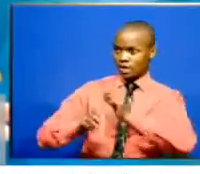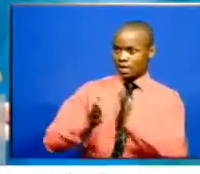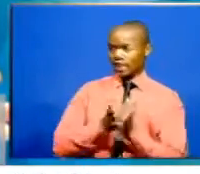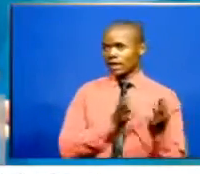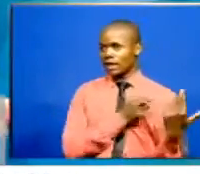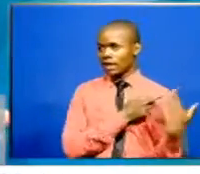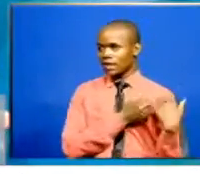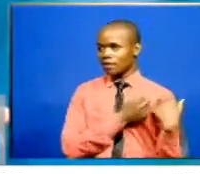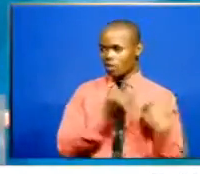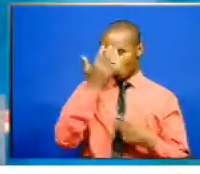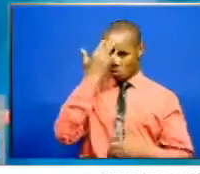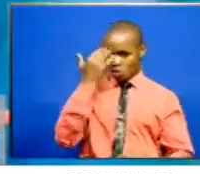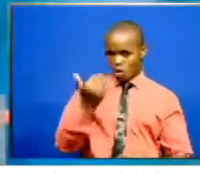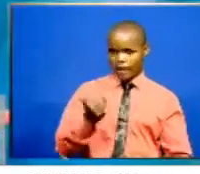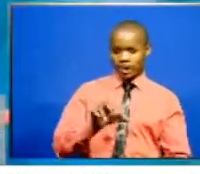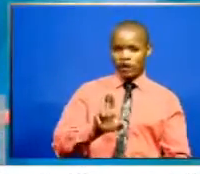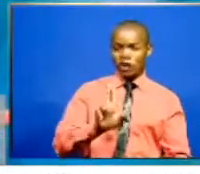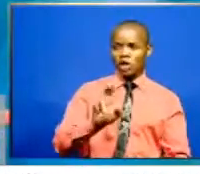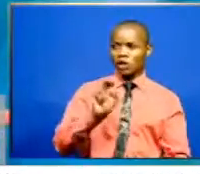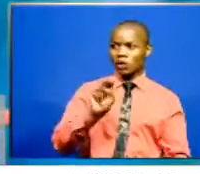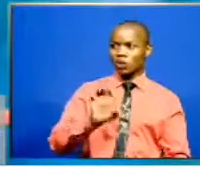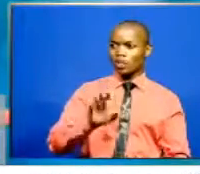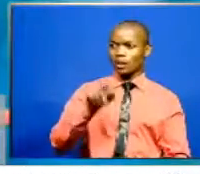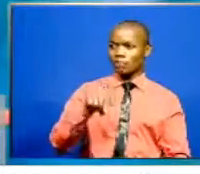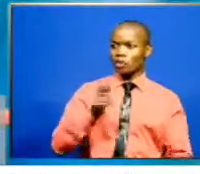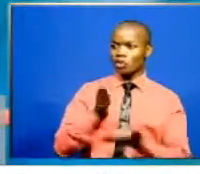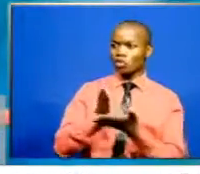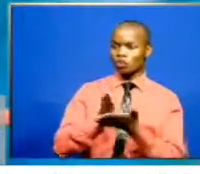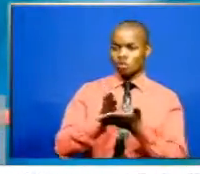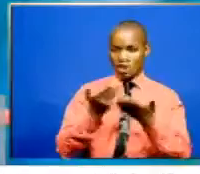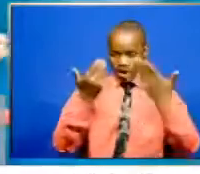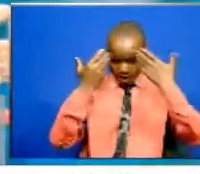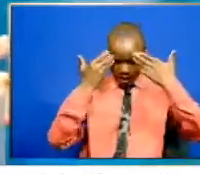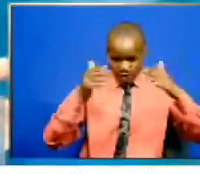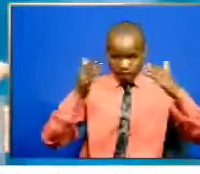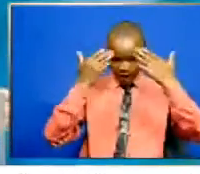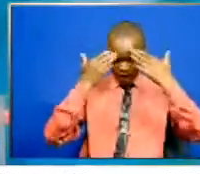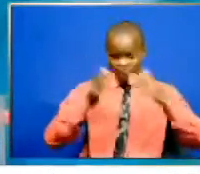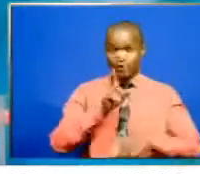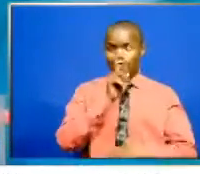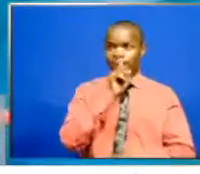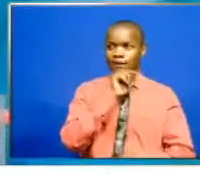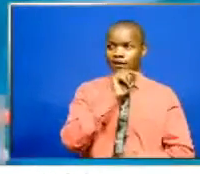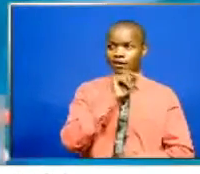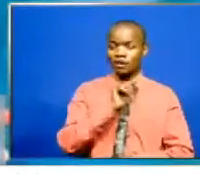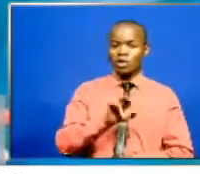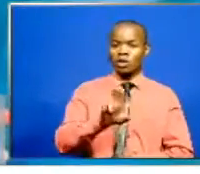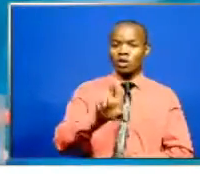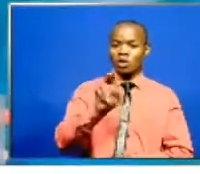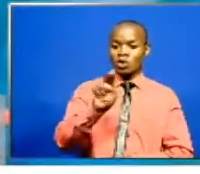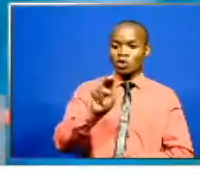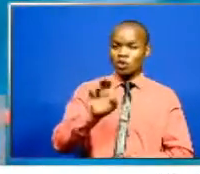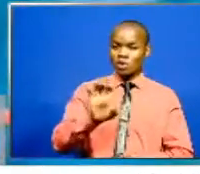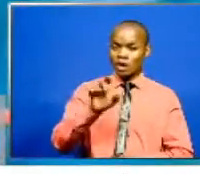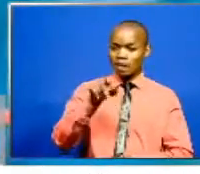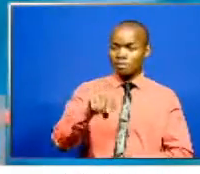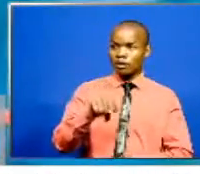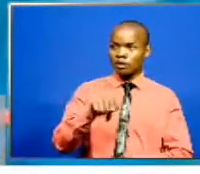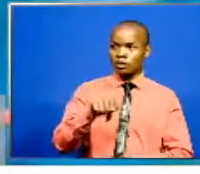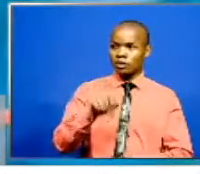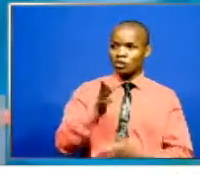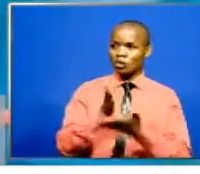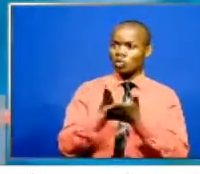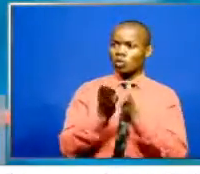UNEP really doesn't raise awareness for the sake of it. Yes. UNEP brings the science